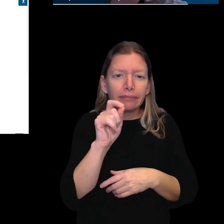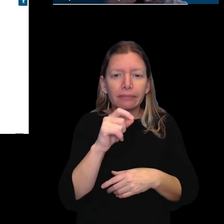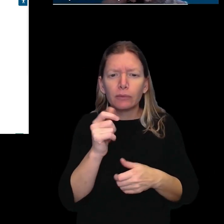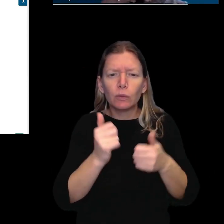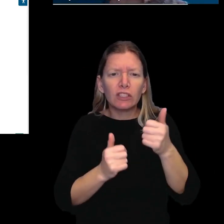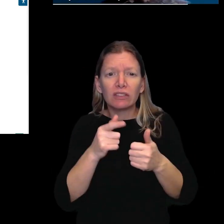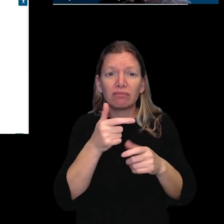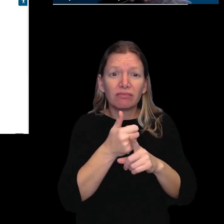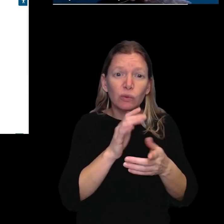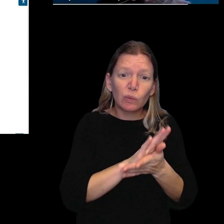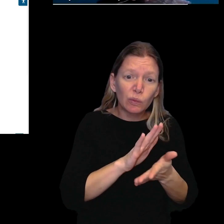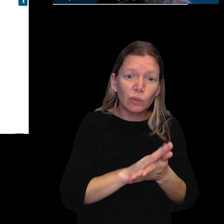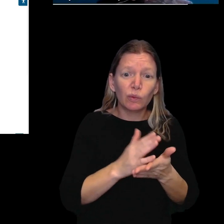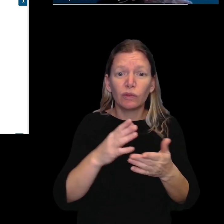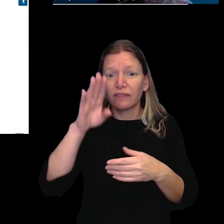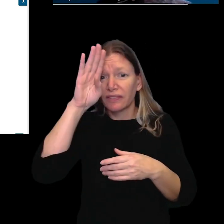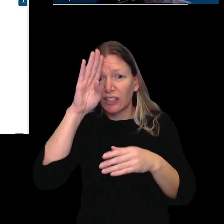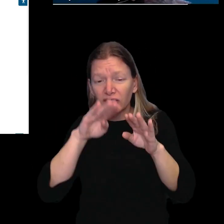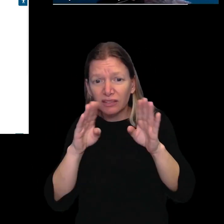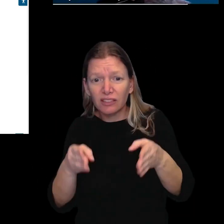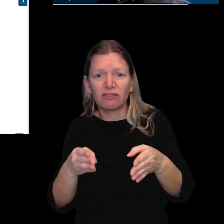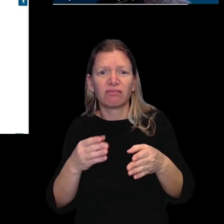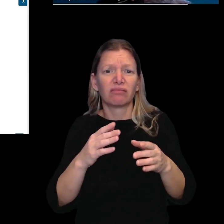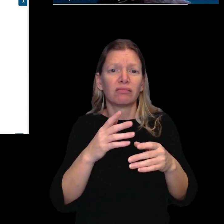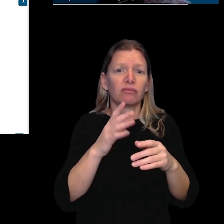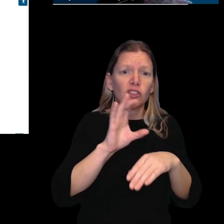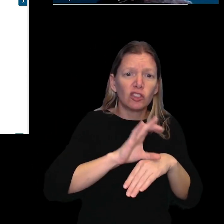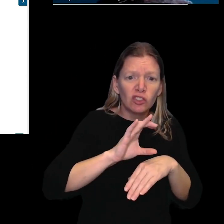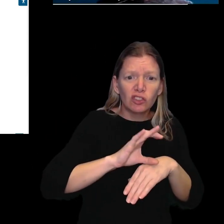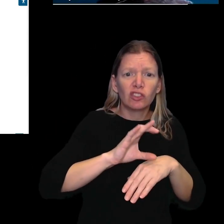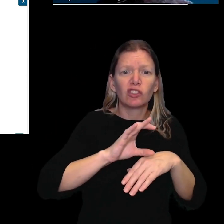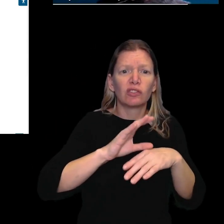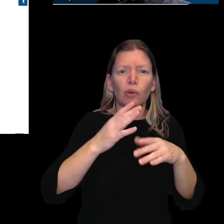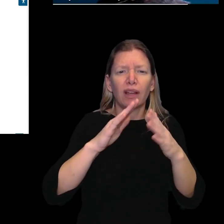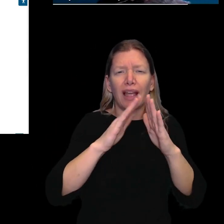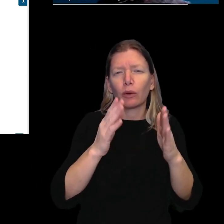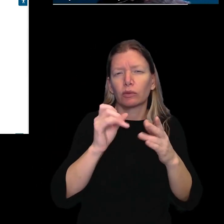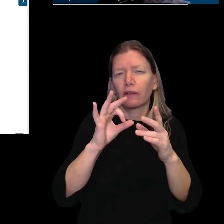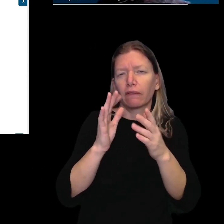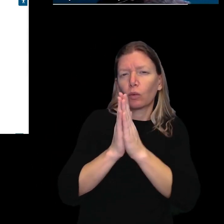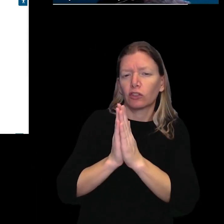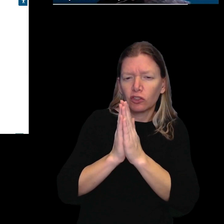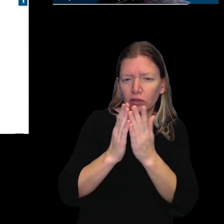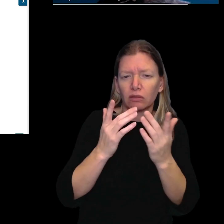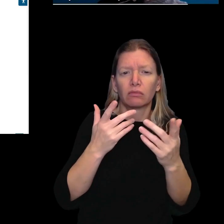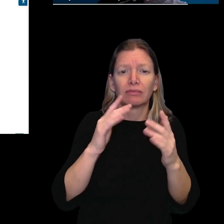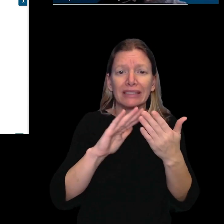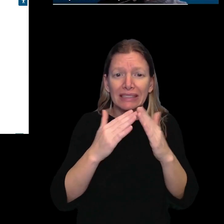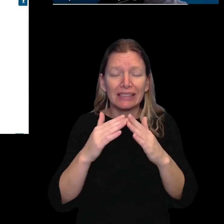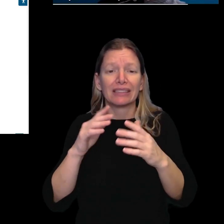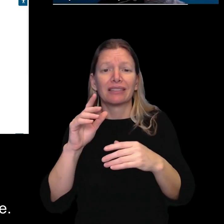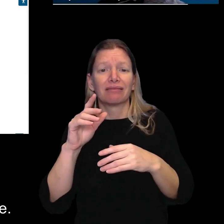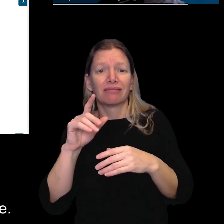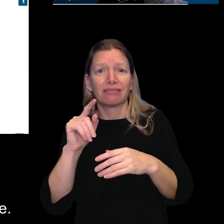you go through to say whether it's a school, a fire station, a house of worship, a community center,